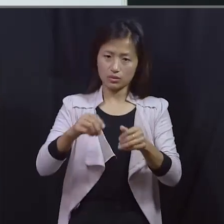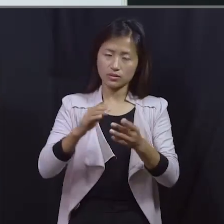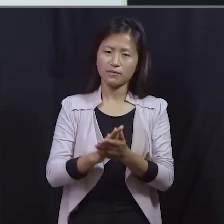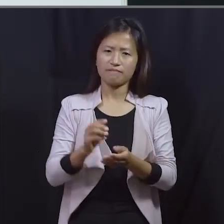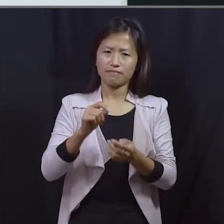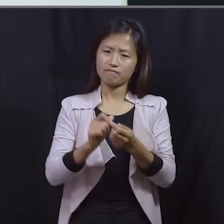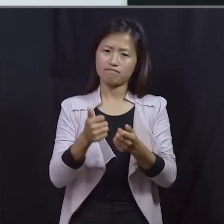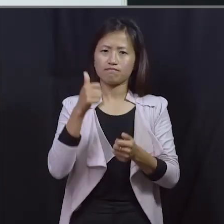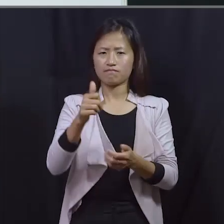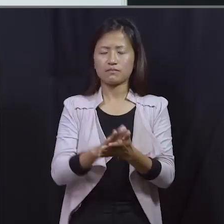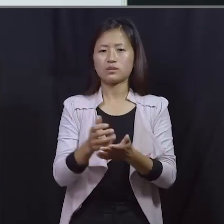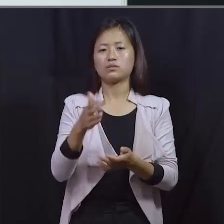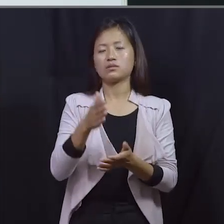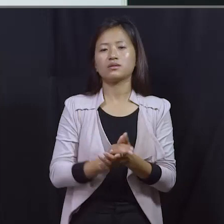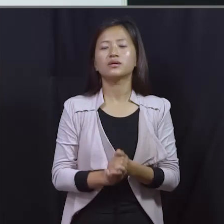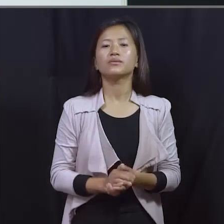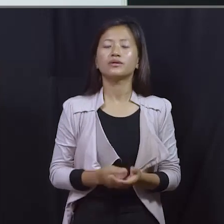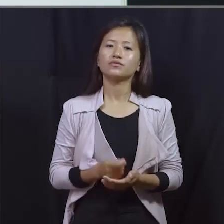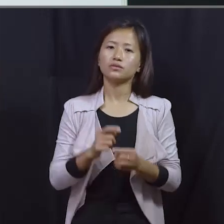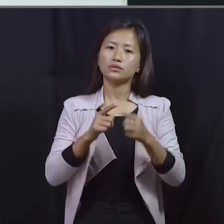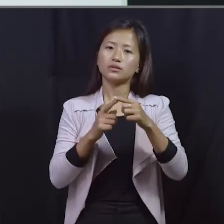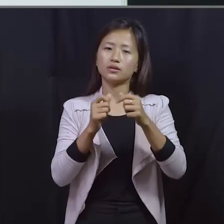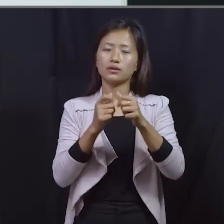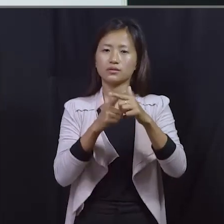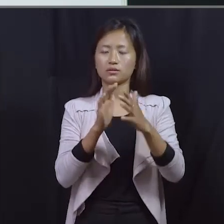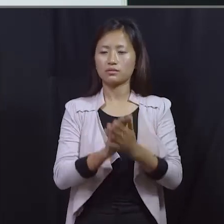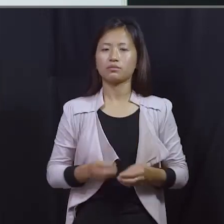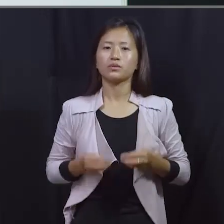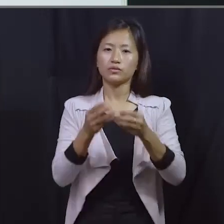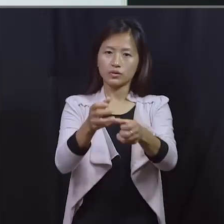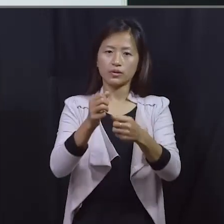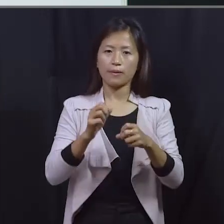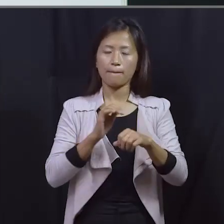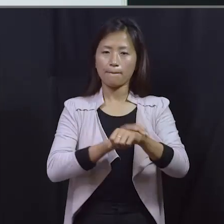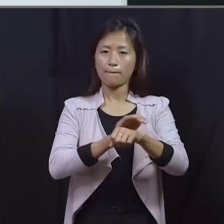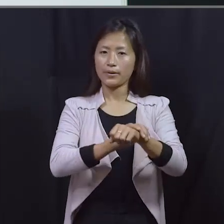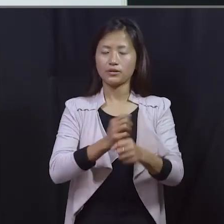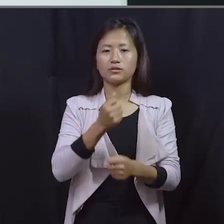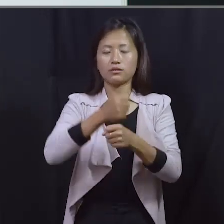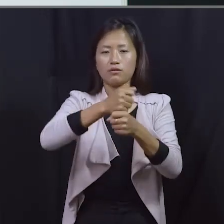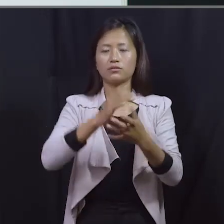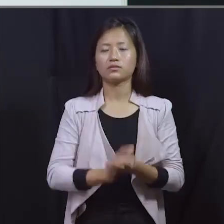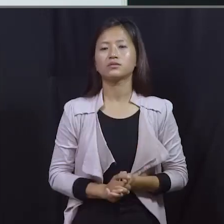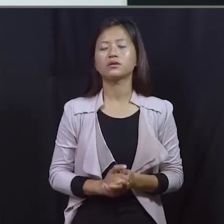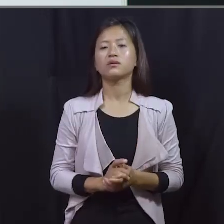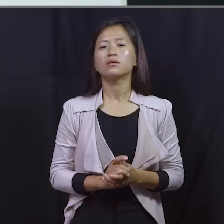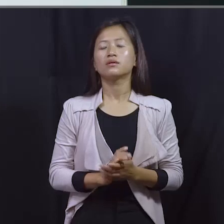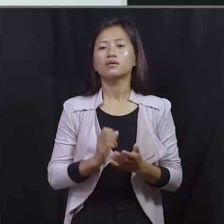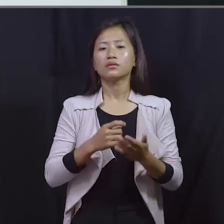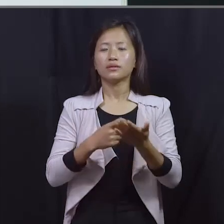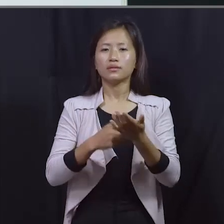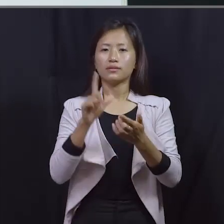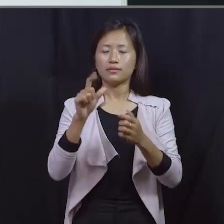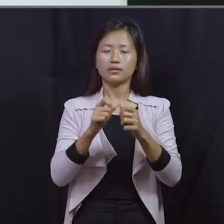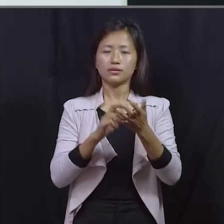barren, the amount of tax you need to pay to the British government might be low. So the taxes or the land revenue were fixed